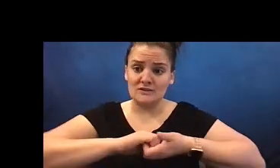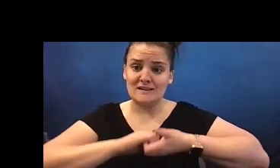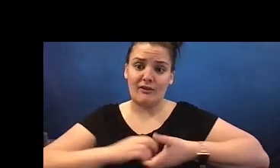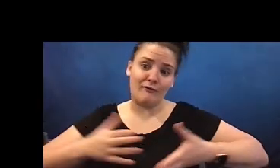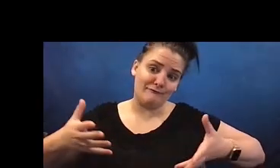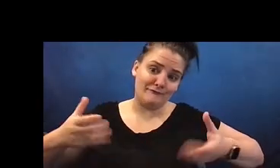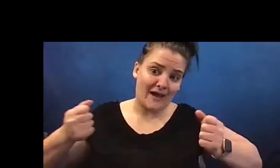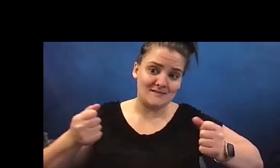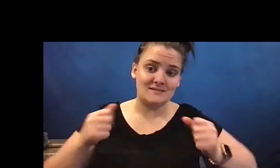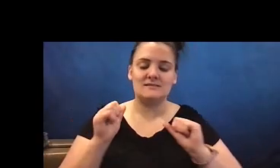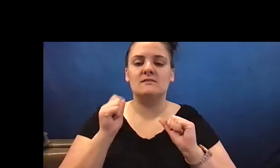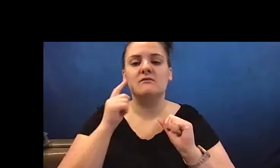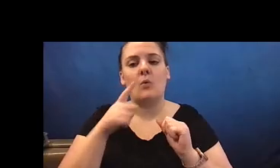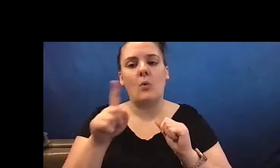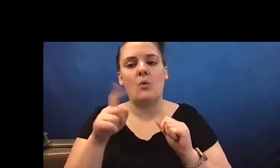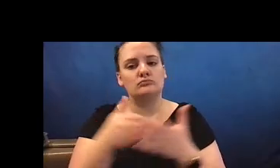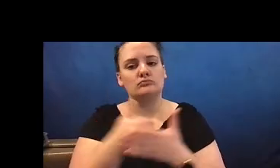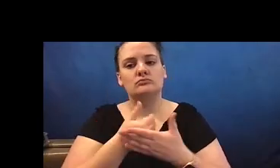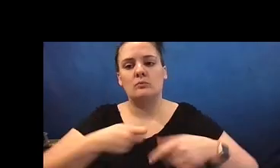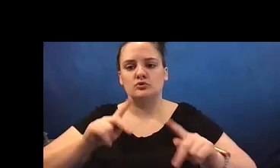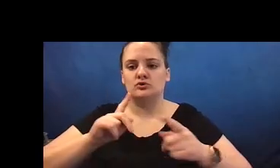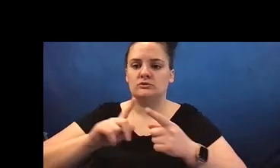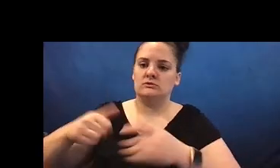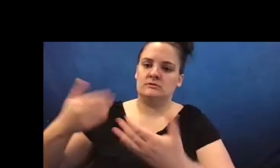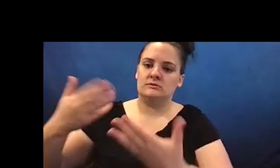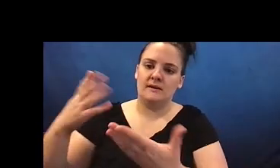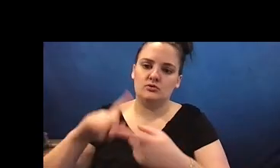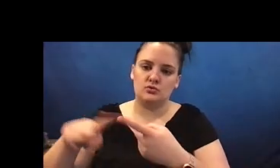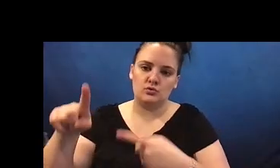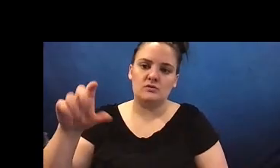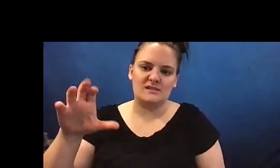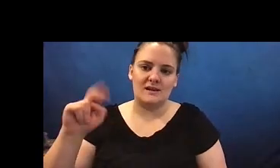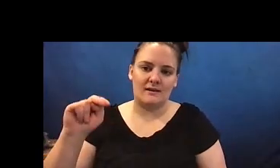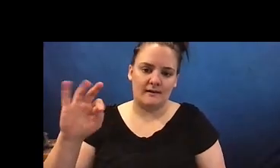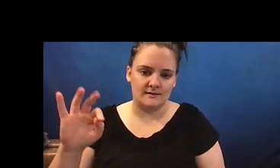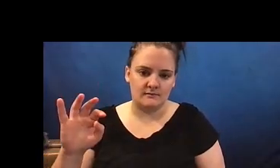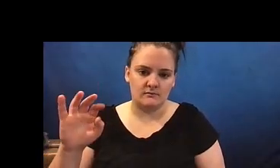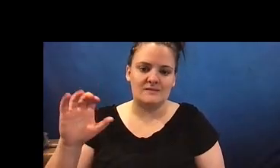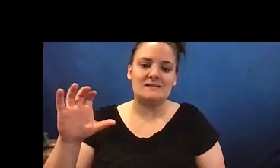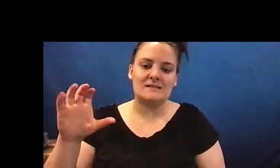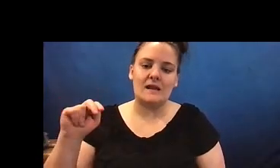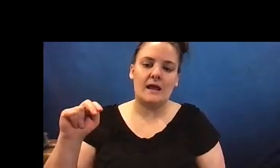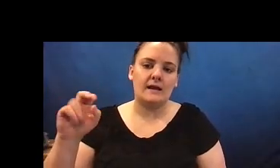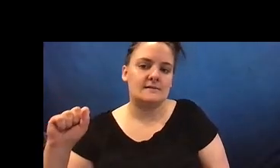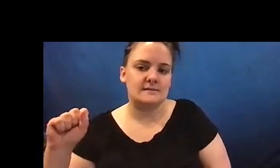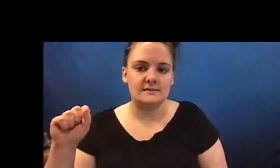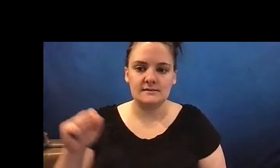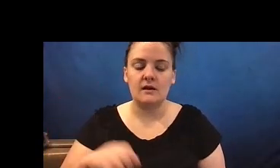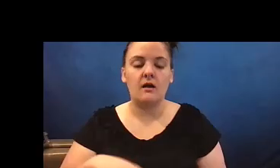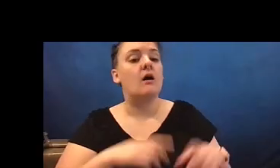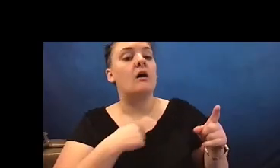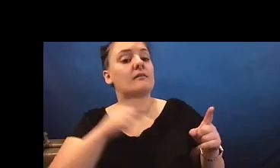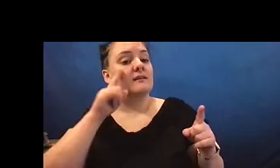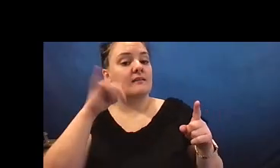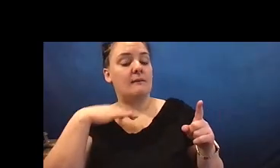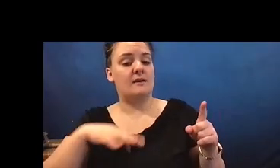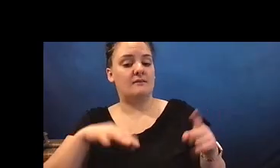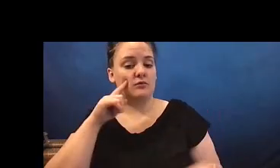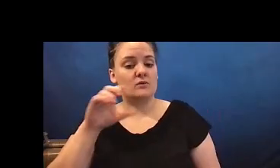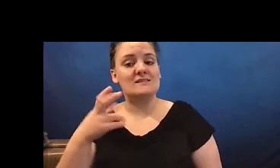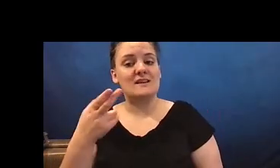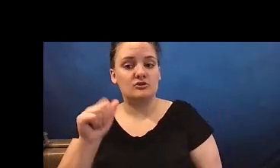those new opportunities submitted into CMS? Yeah, Kim, I think the benefit on CHA is